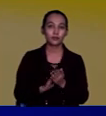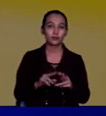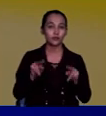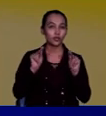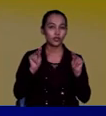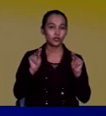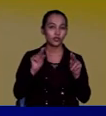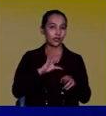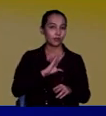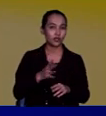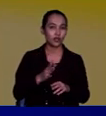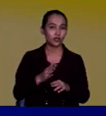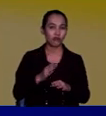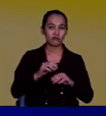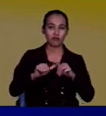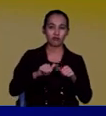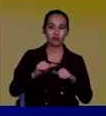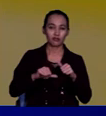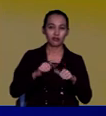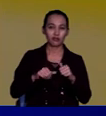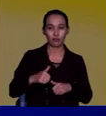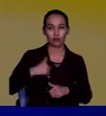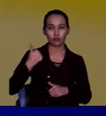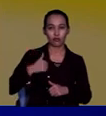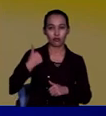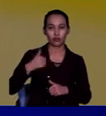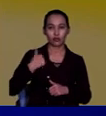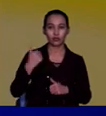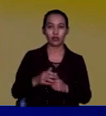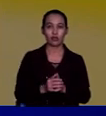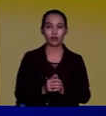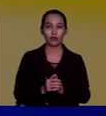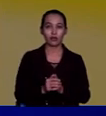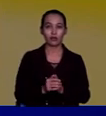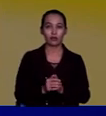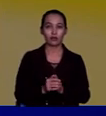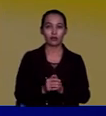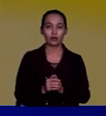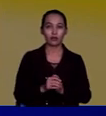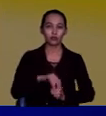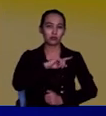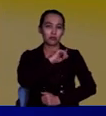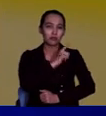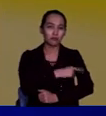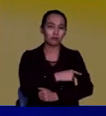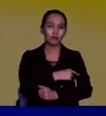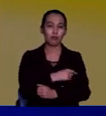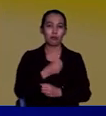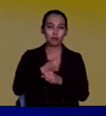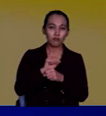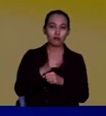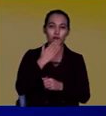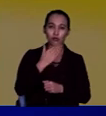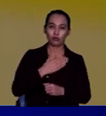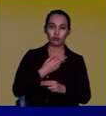rostgo'y emasligi, mahmadonaligi, manmanligi shu bilan birgalikda zo'ravonligi tufayli ham o'z